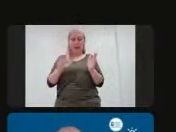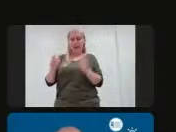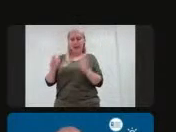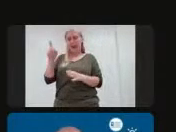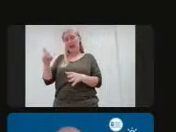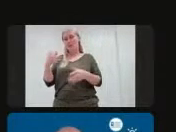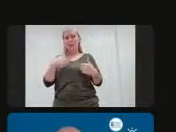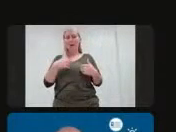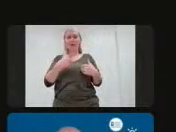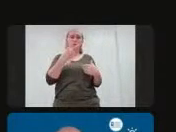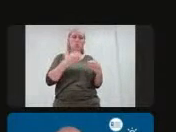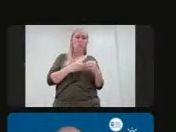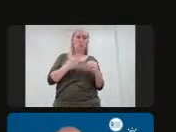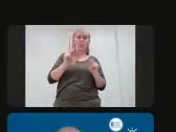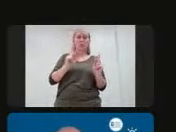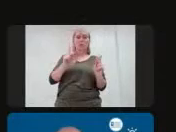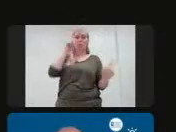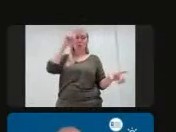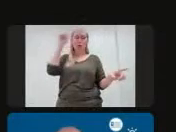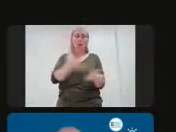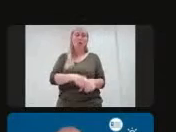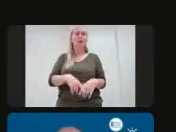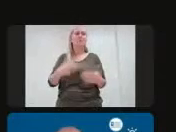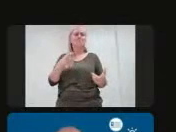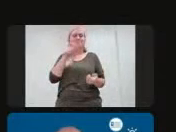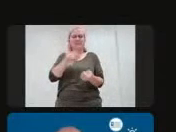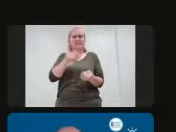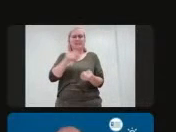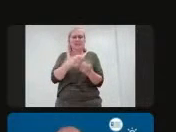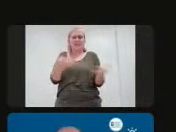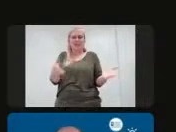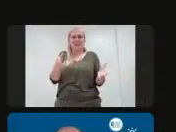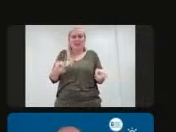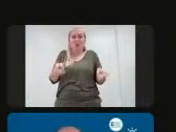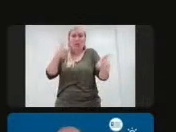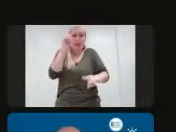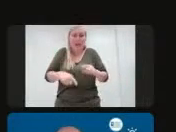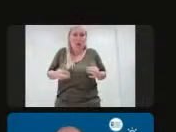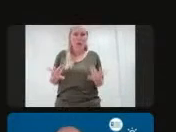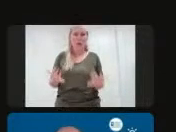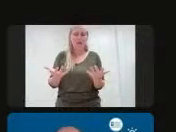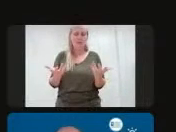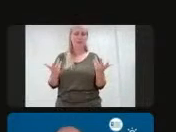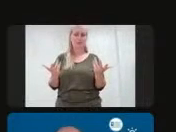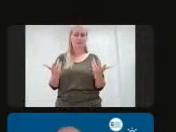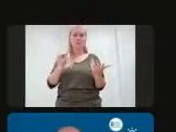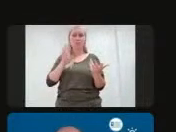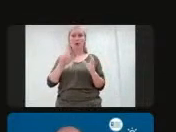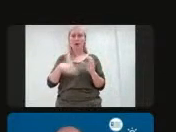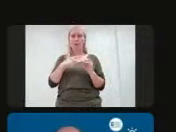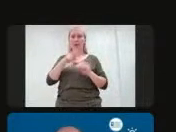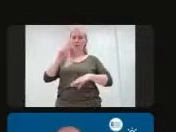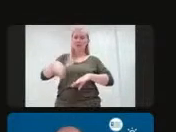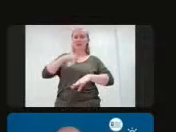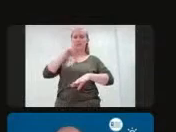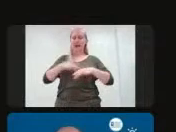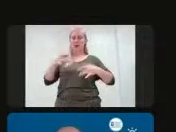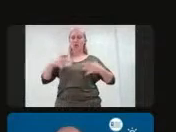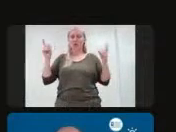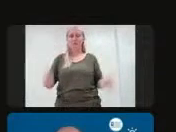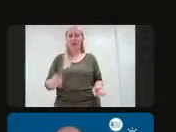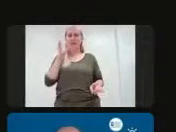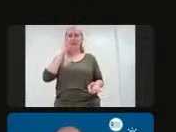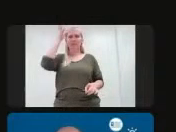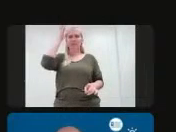to agree to it. Certain matters of urgency cannot wait. We are talking about national events which parents have